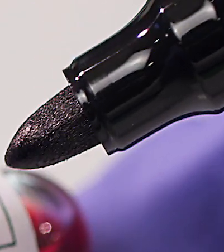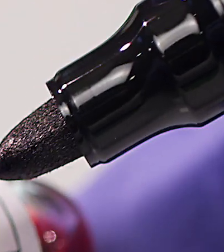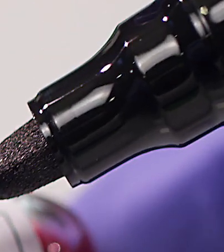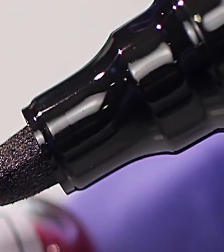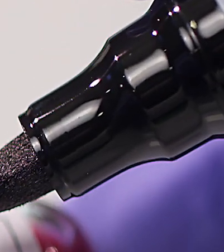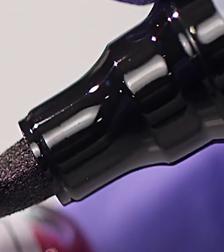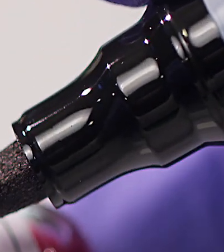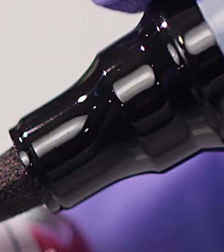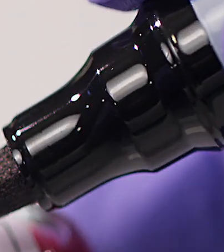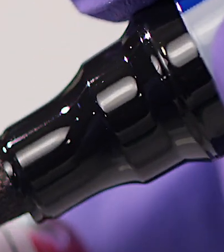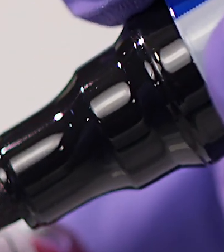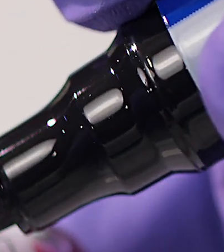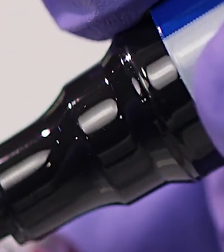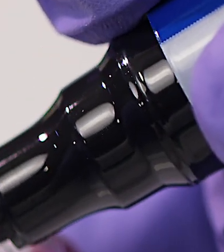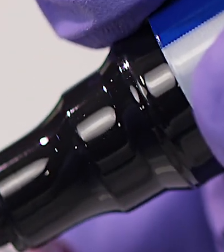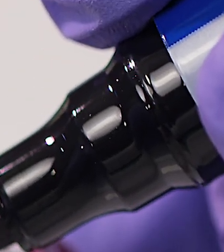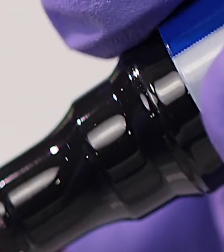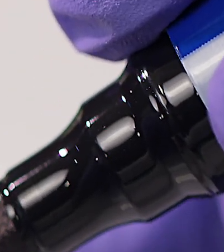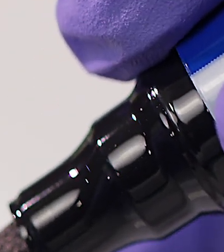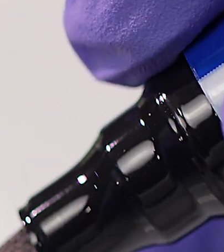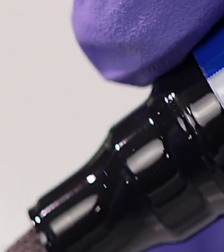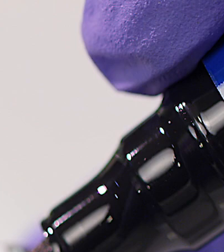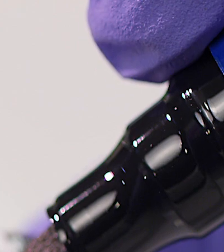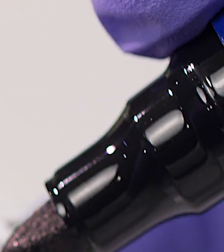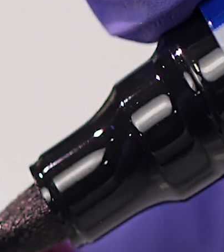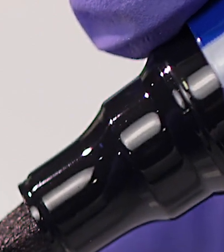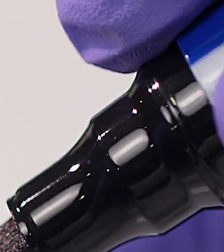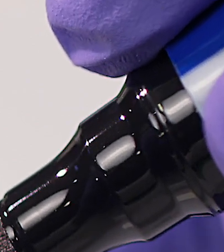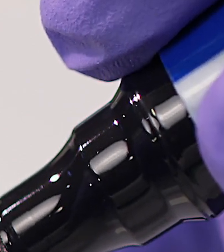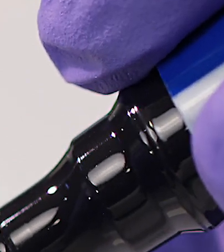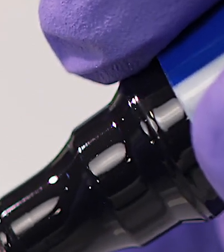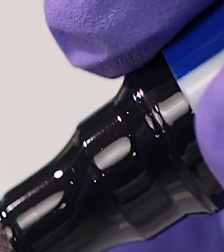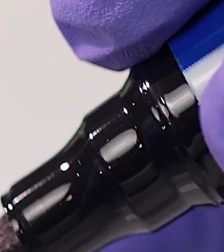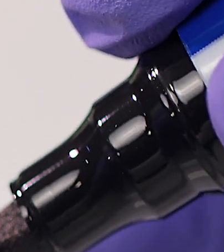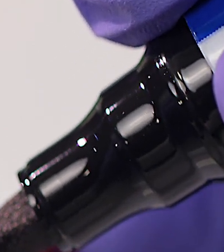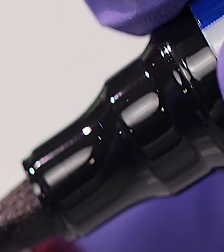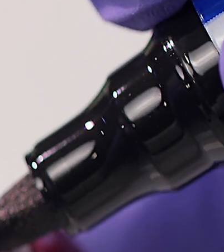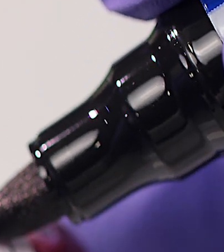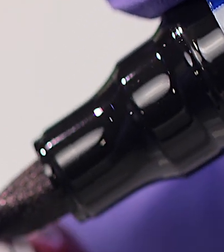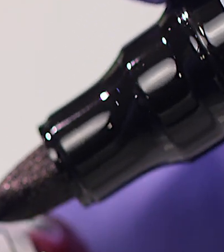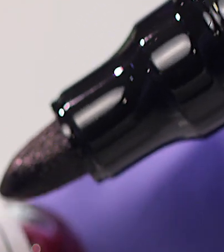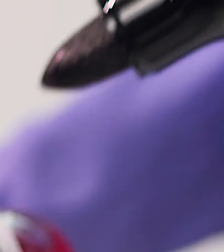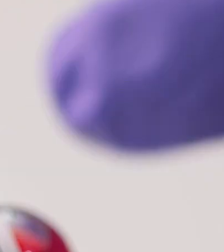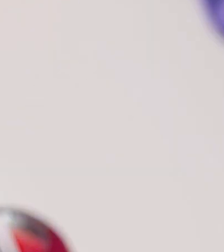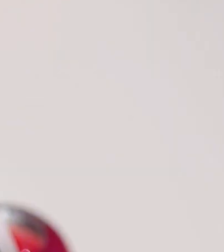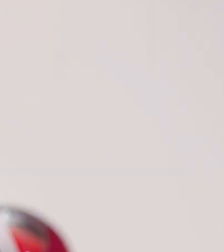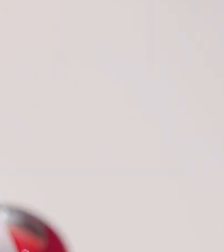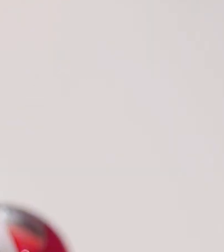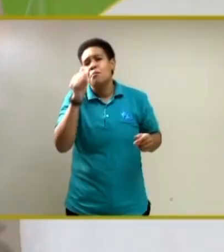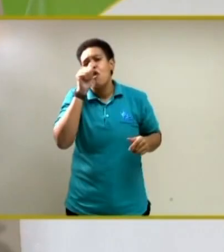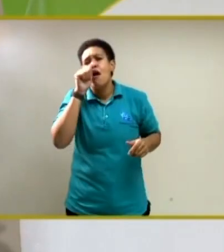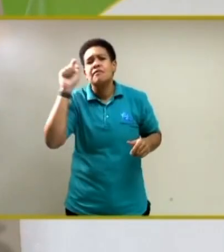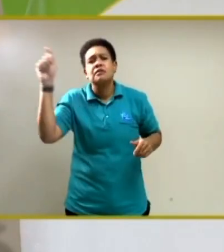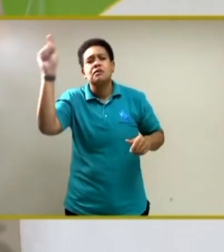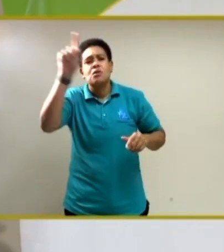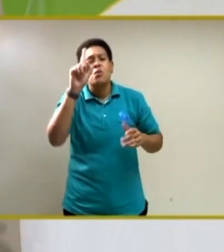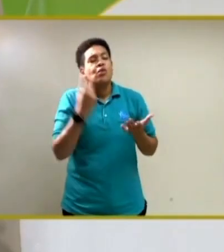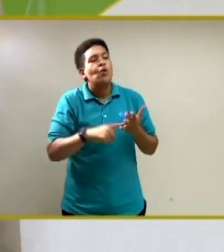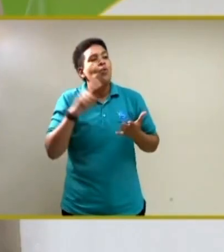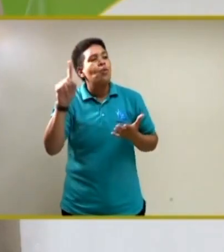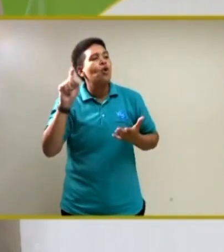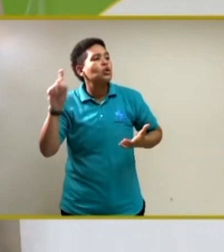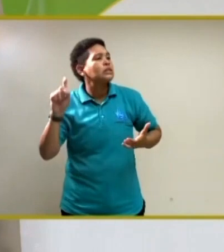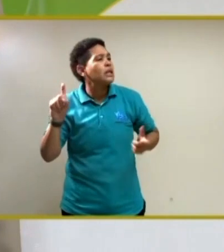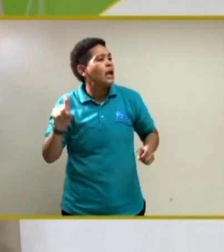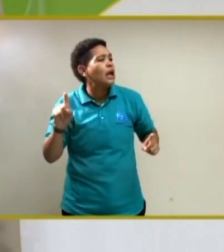positive COVID-19 tests, Dr. Tufton explains that they are among those carried out by private labs. We have,